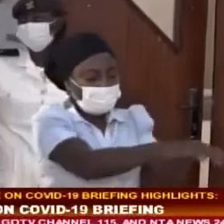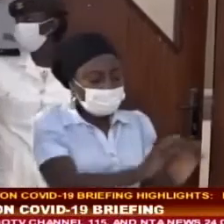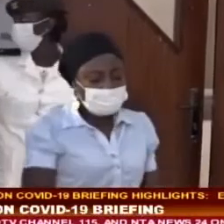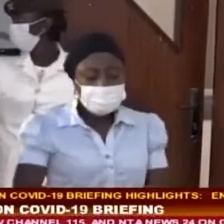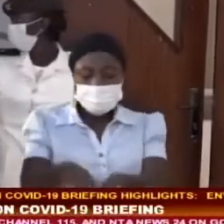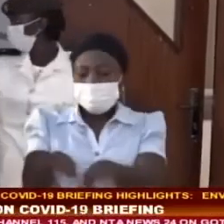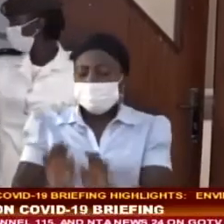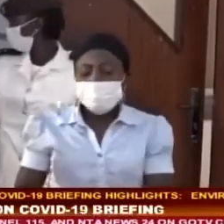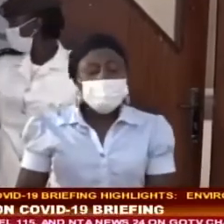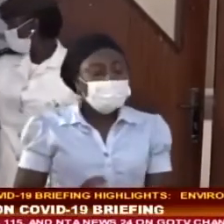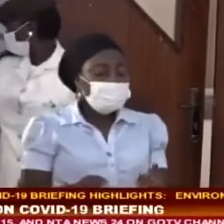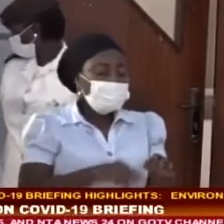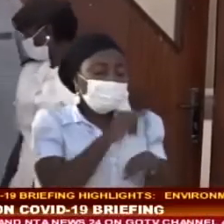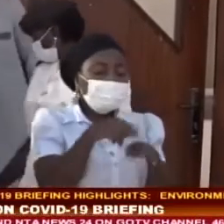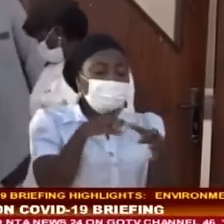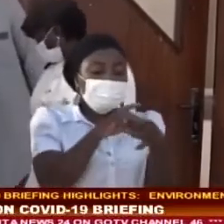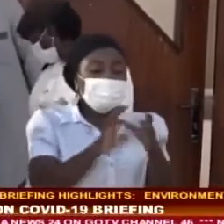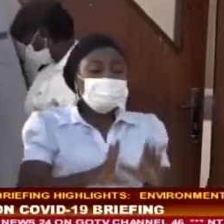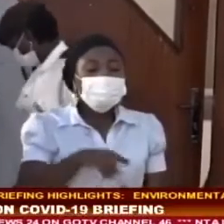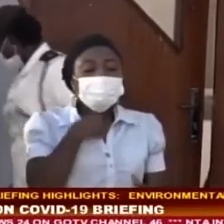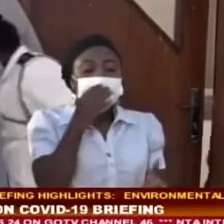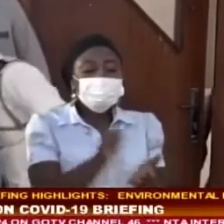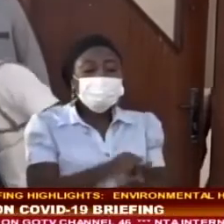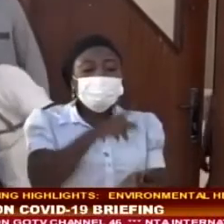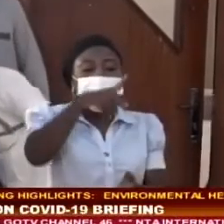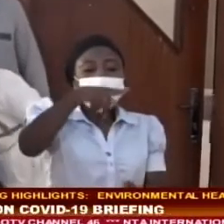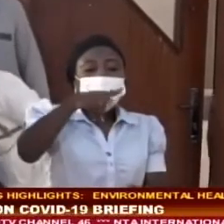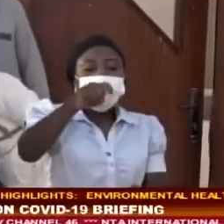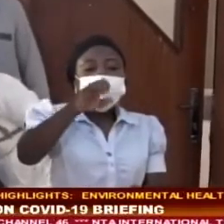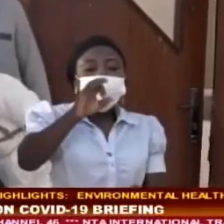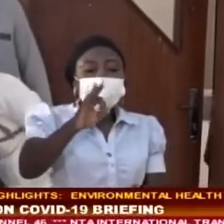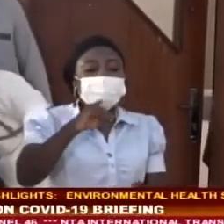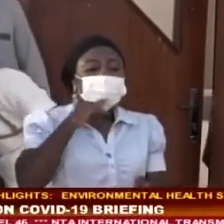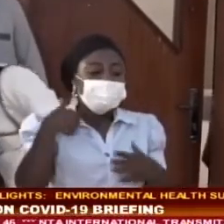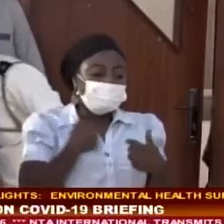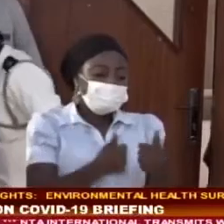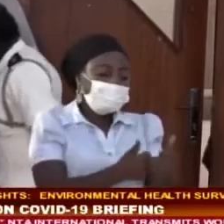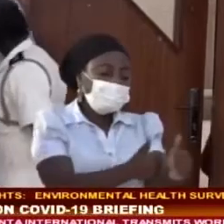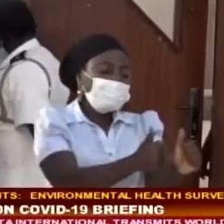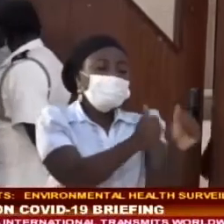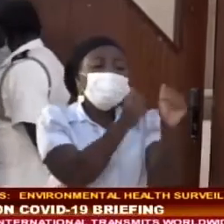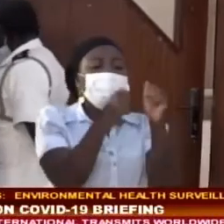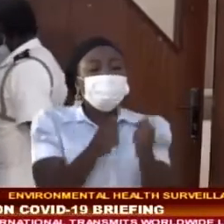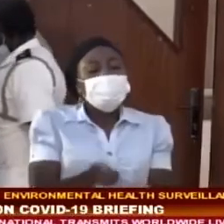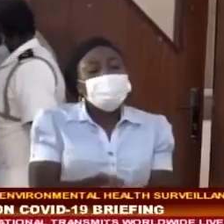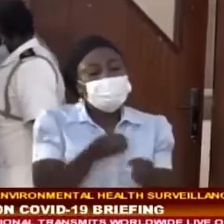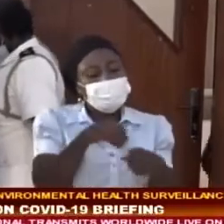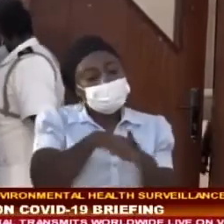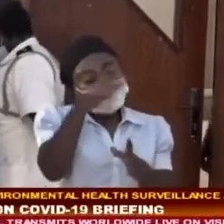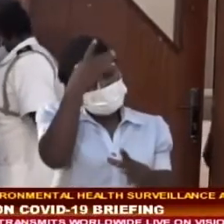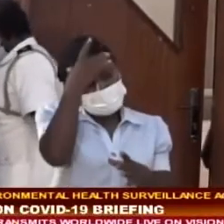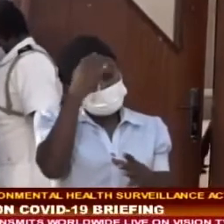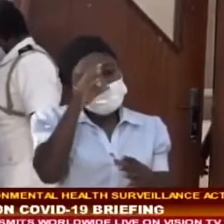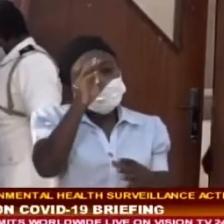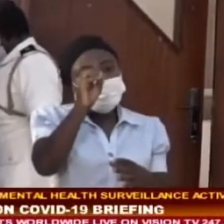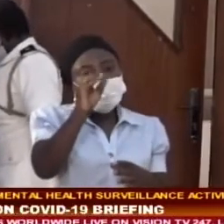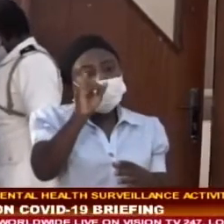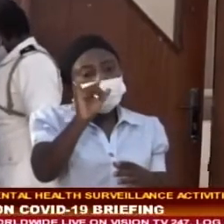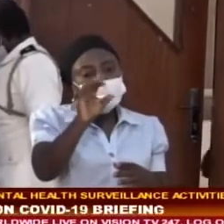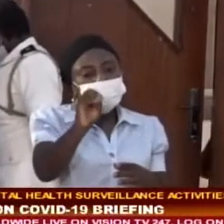that the PTF is following up on cases in Kano, in Oyo, Oshun,